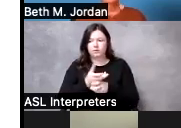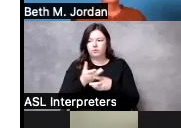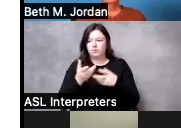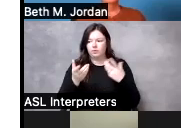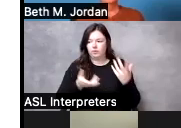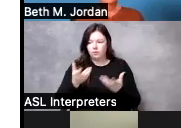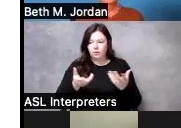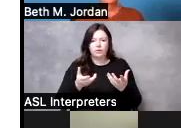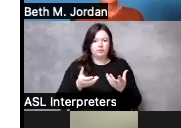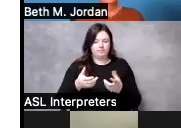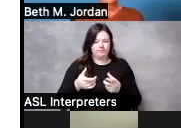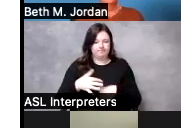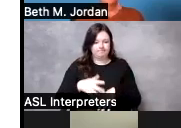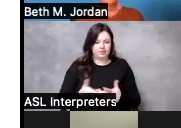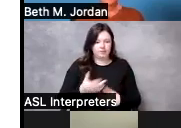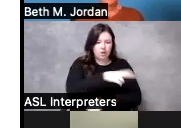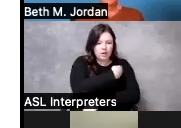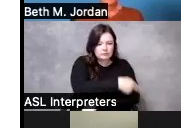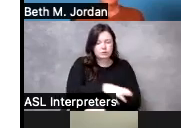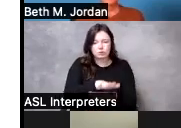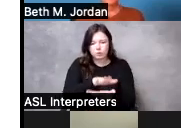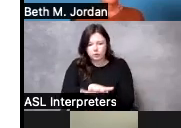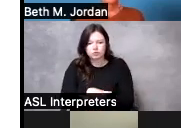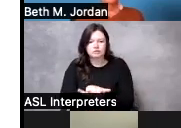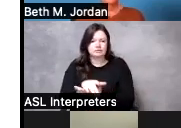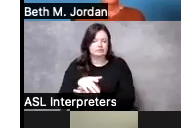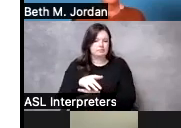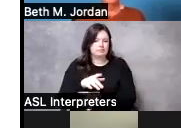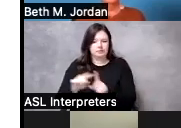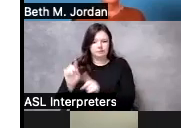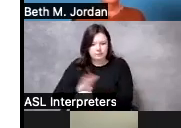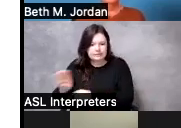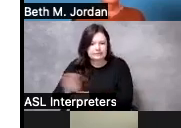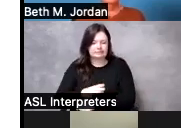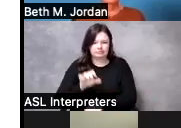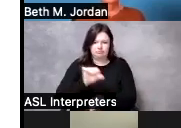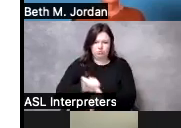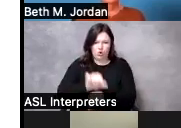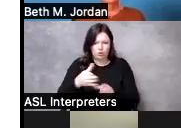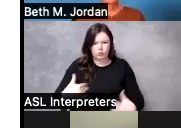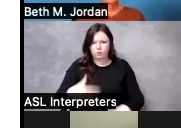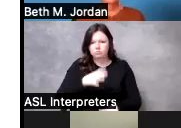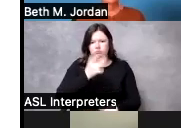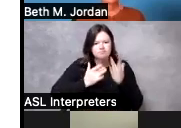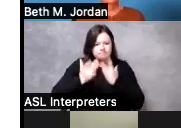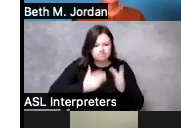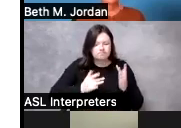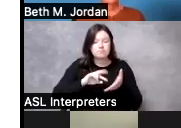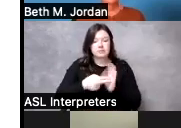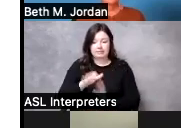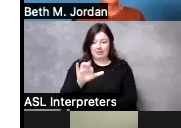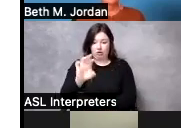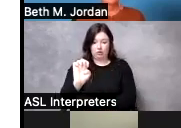staffed appropriately. So there's a big gap in access to care because of we don't